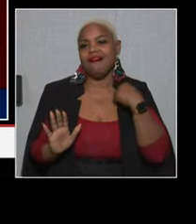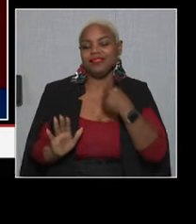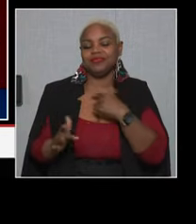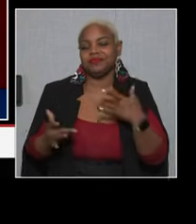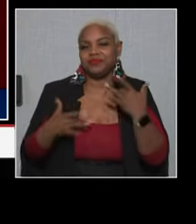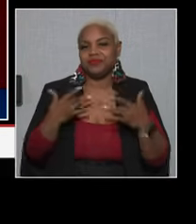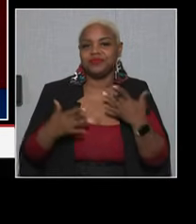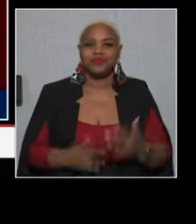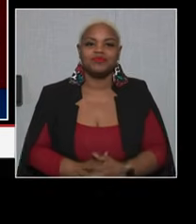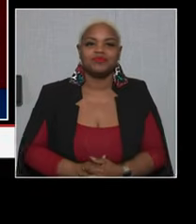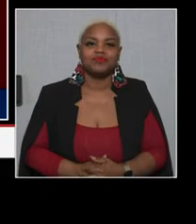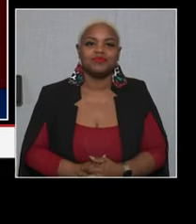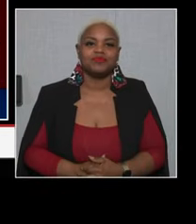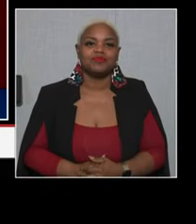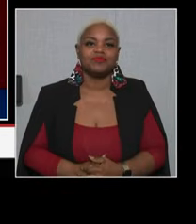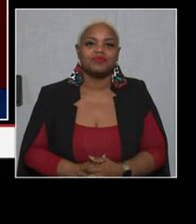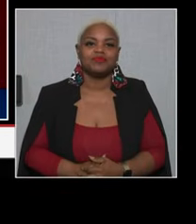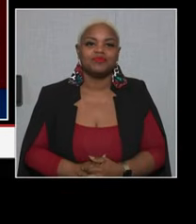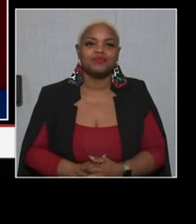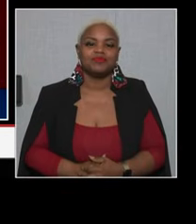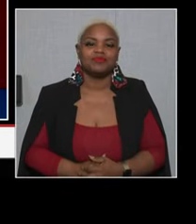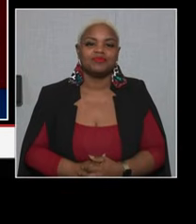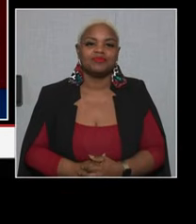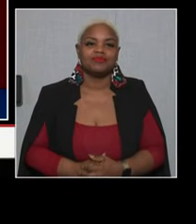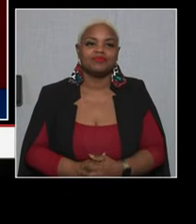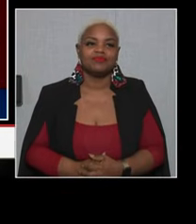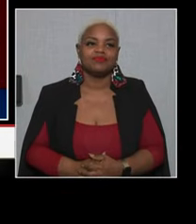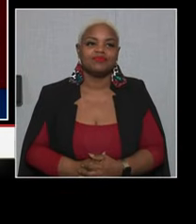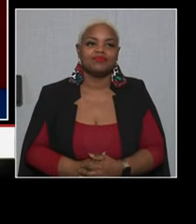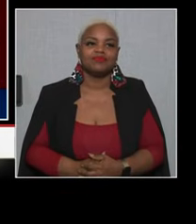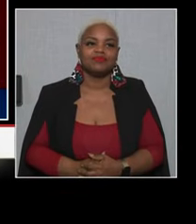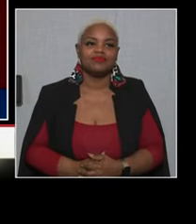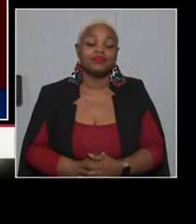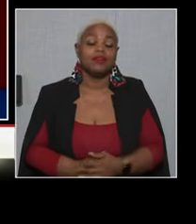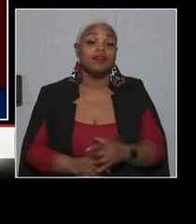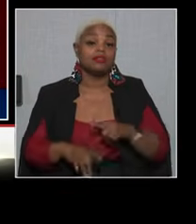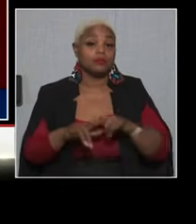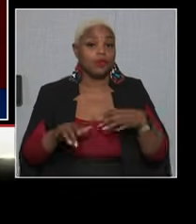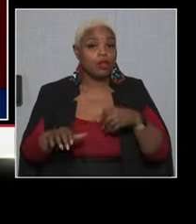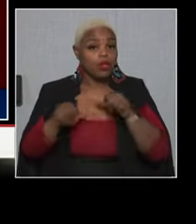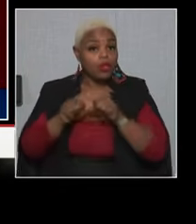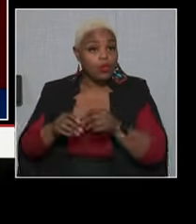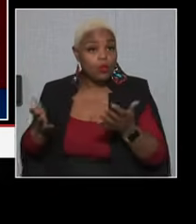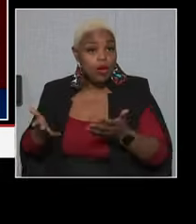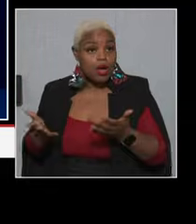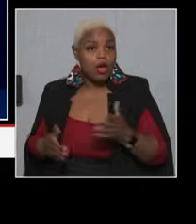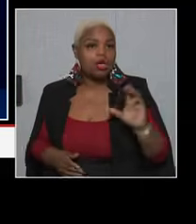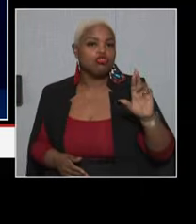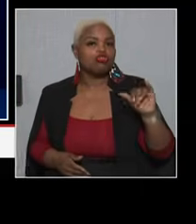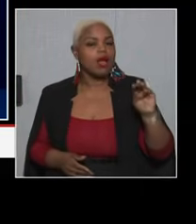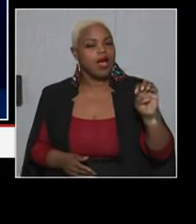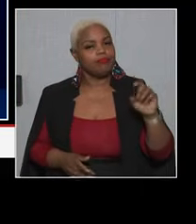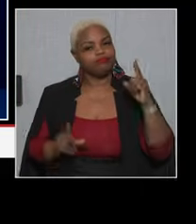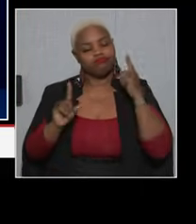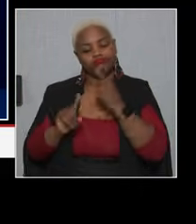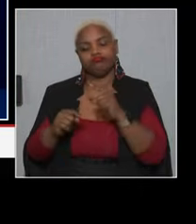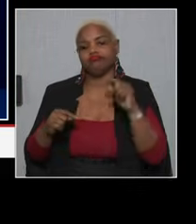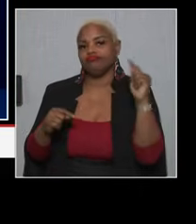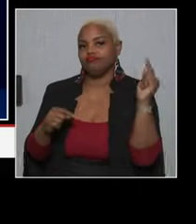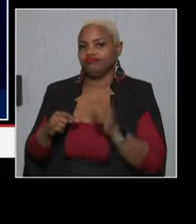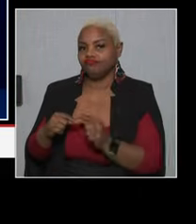been continue at the kind of heart of all of our work is driving down crime and making sure we have